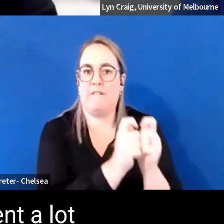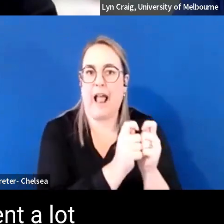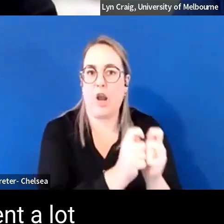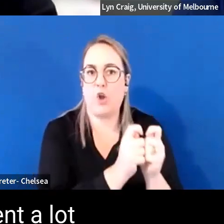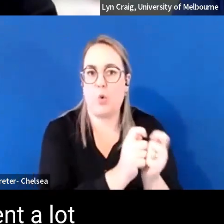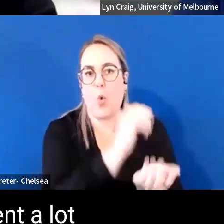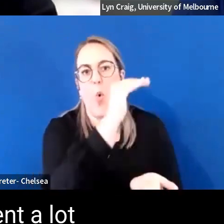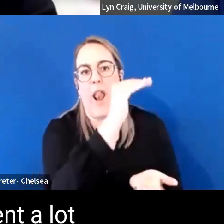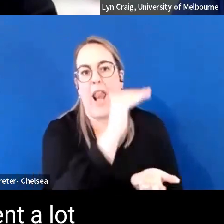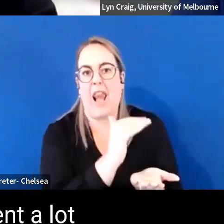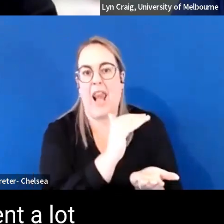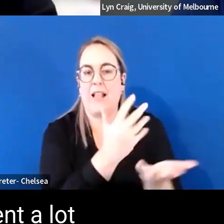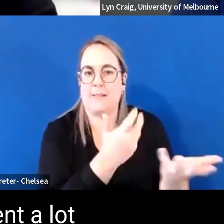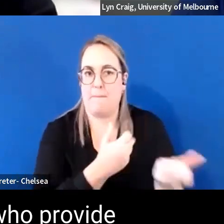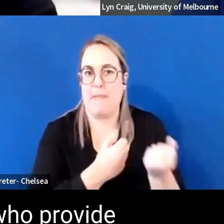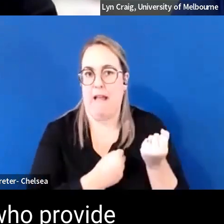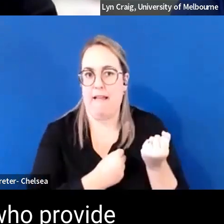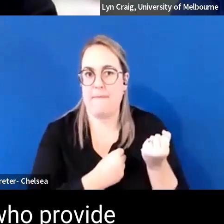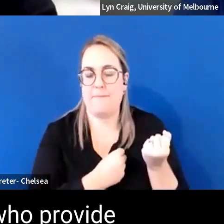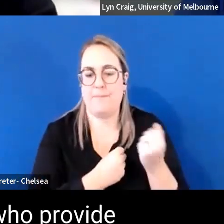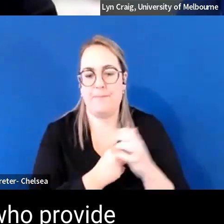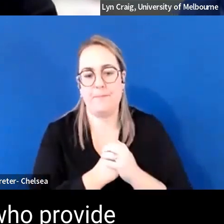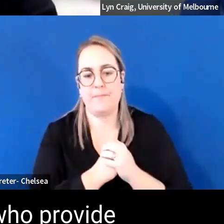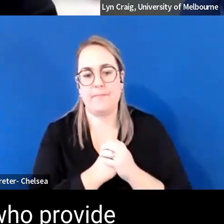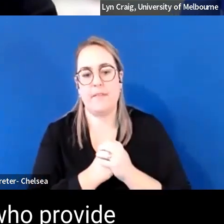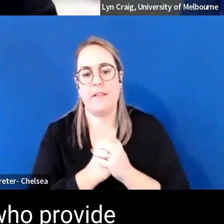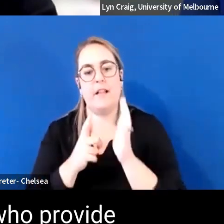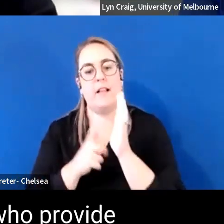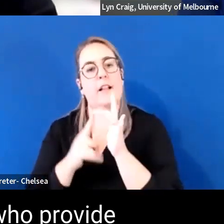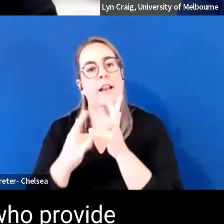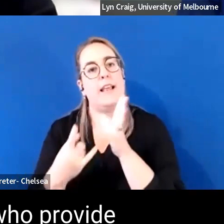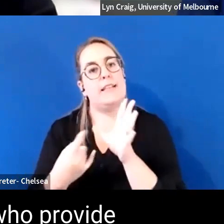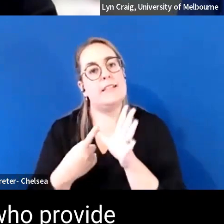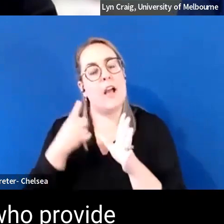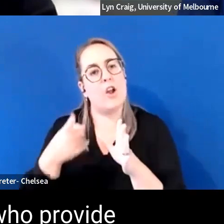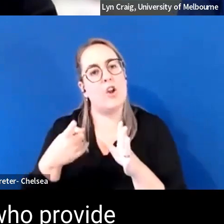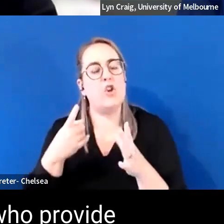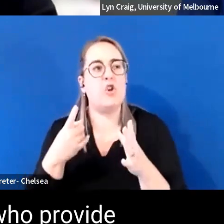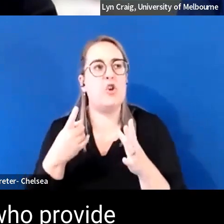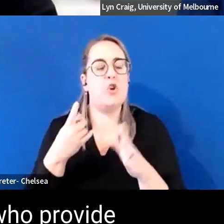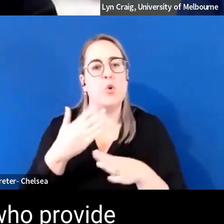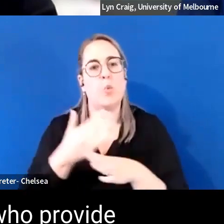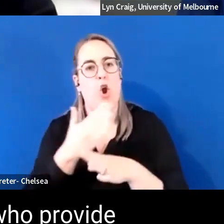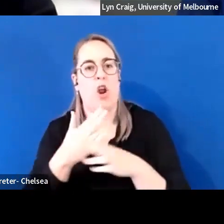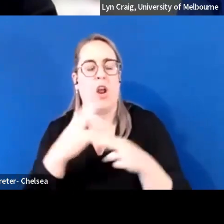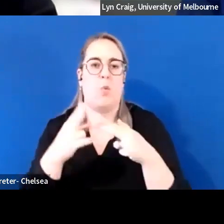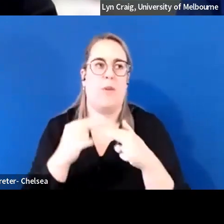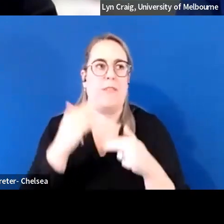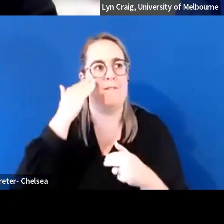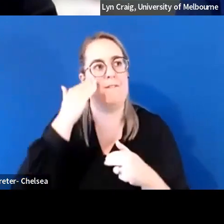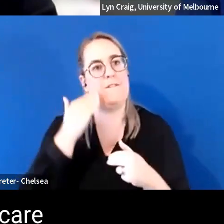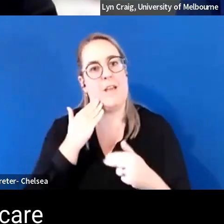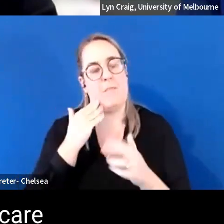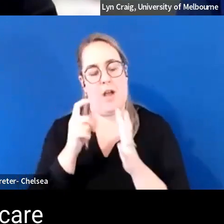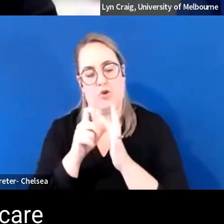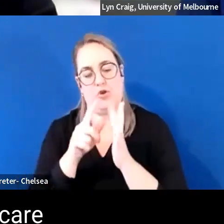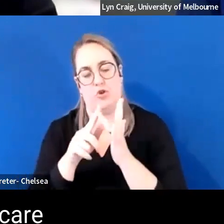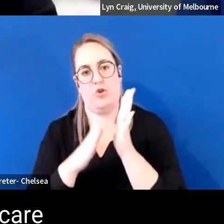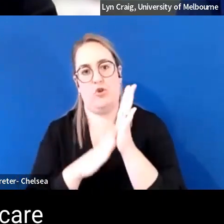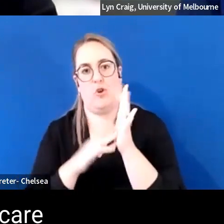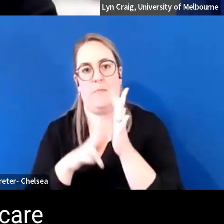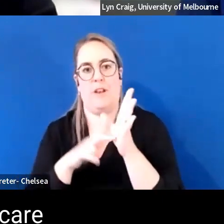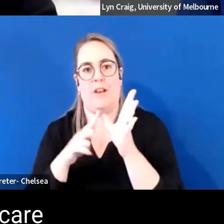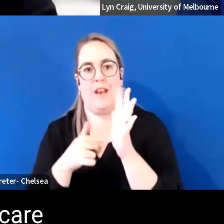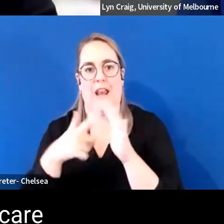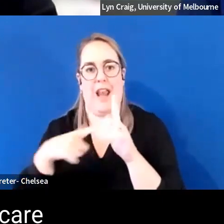women in sort of traditionally female-dominated sectors who provide really vital care work in the sort of care and